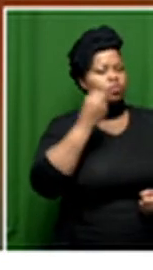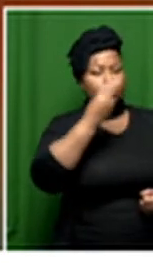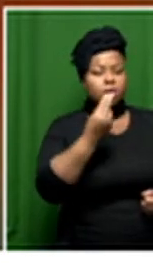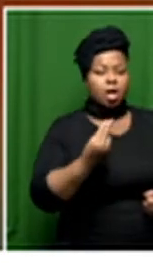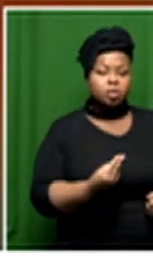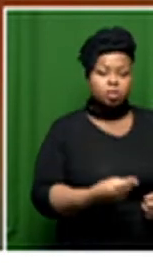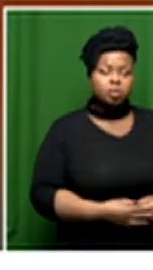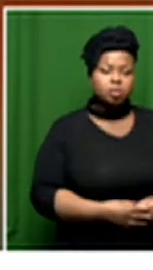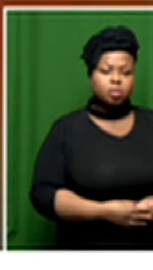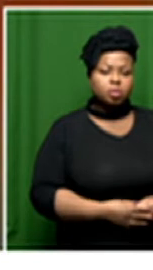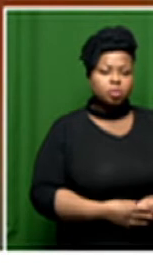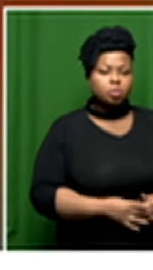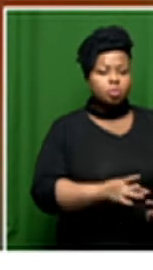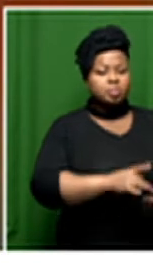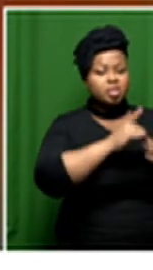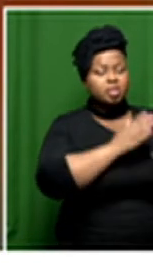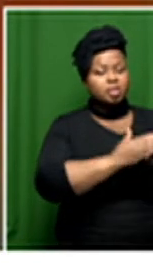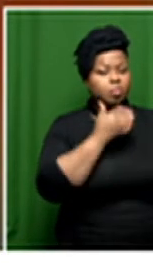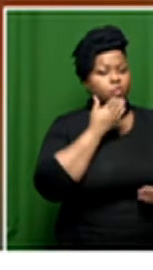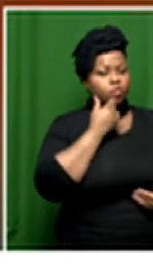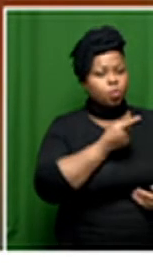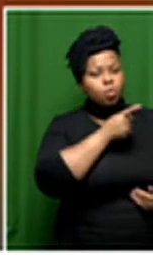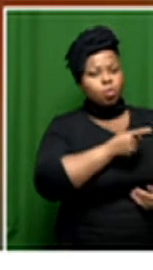especially those in illustration?